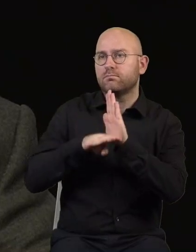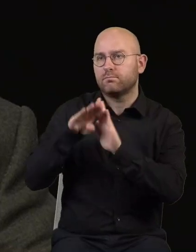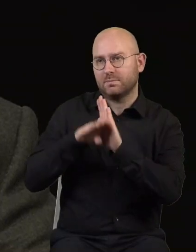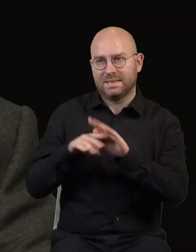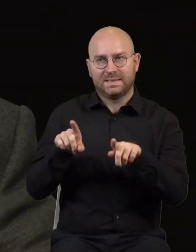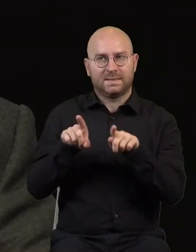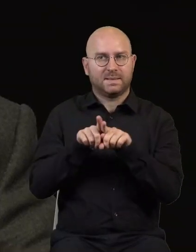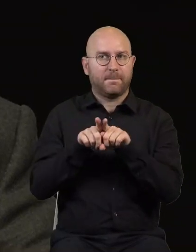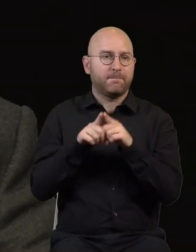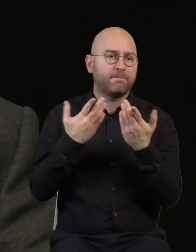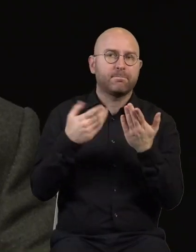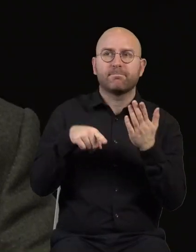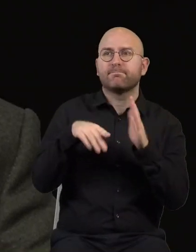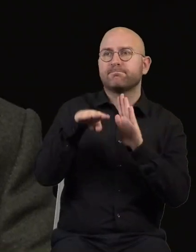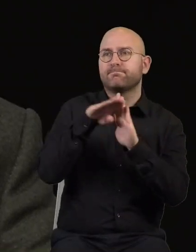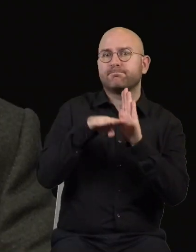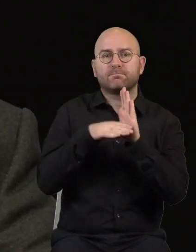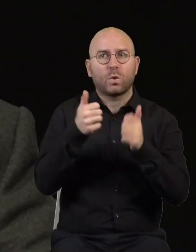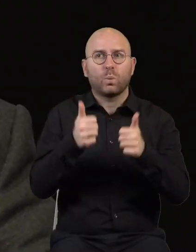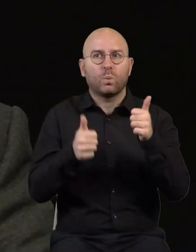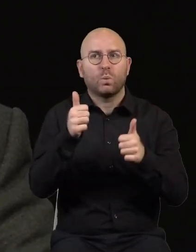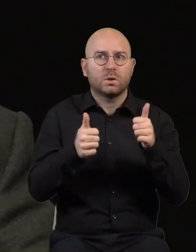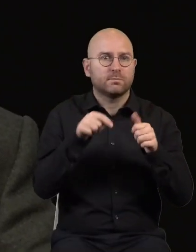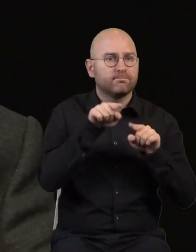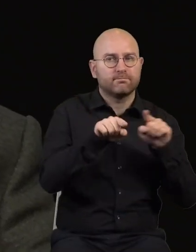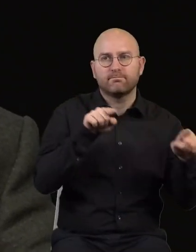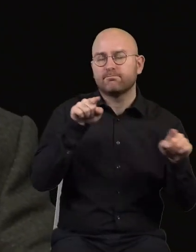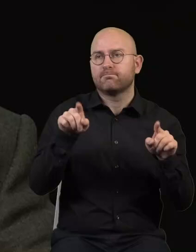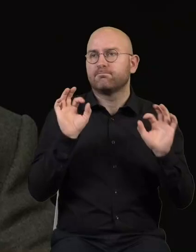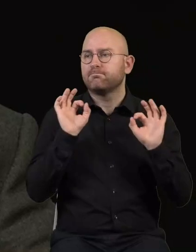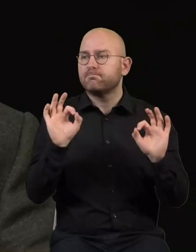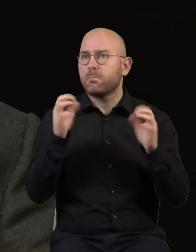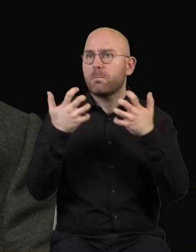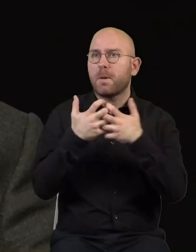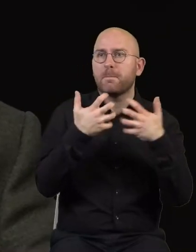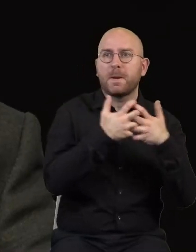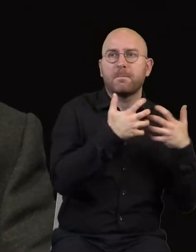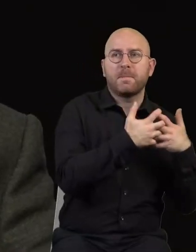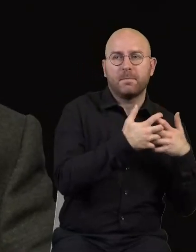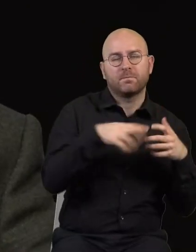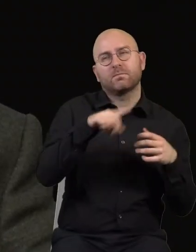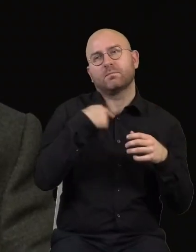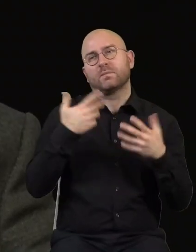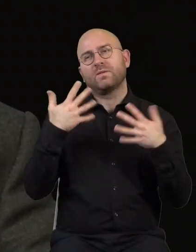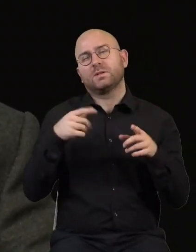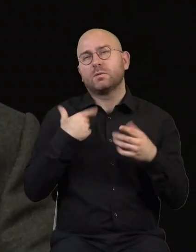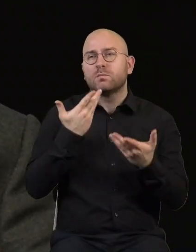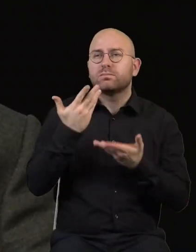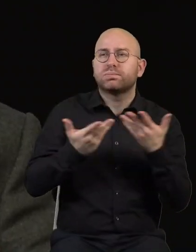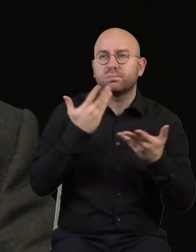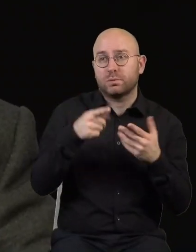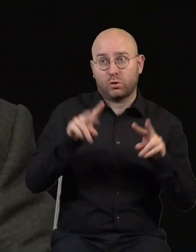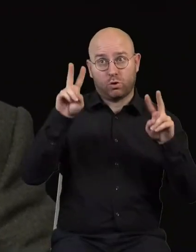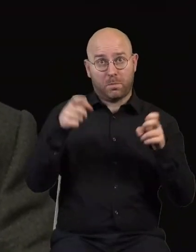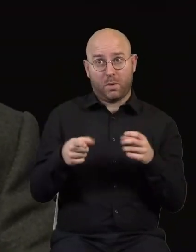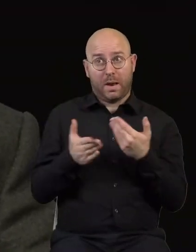environment to be able to navigate for counterparts. So, and this will, you know, in the case for the security,